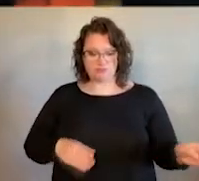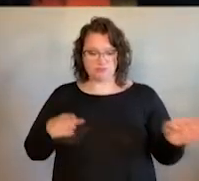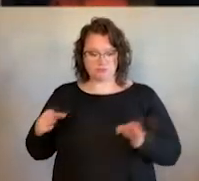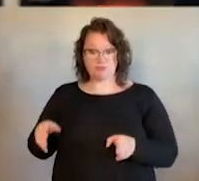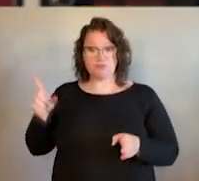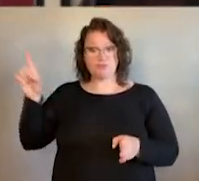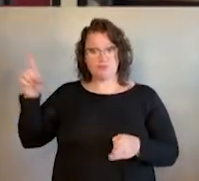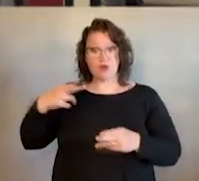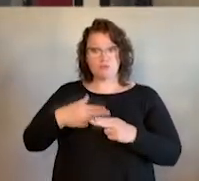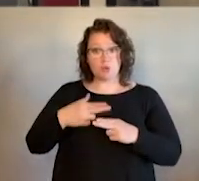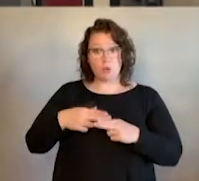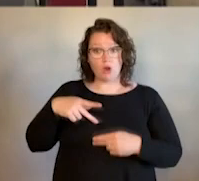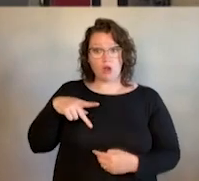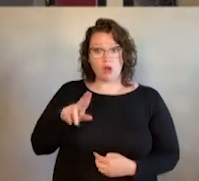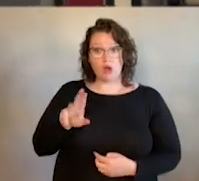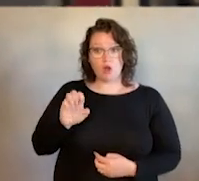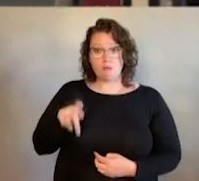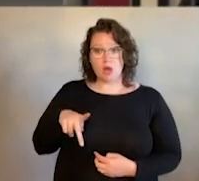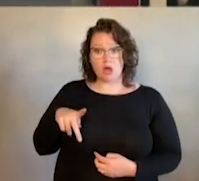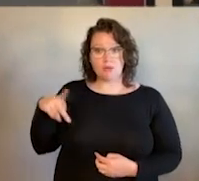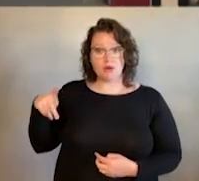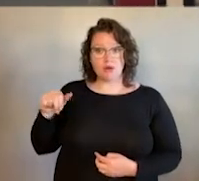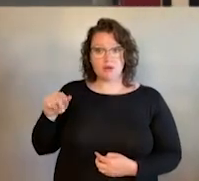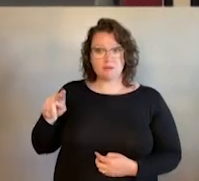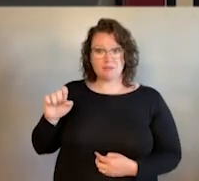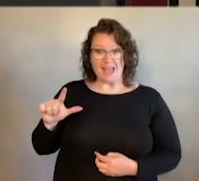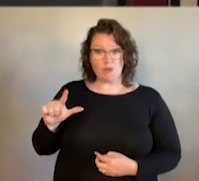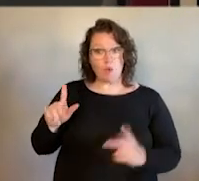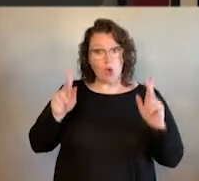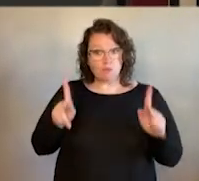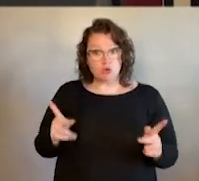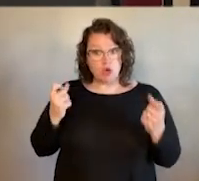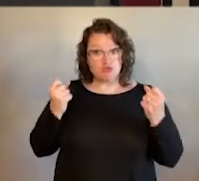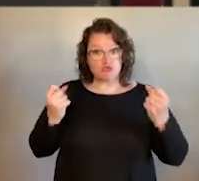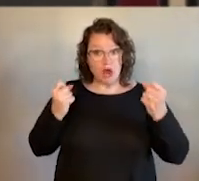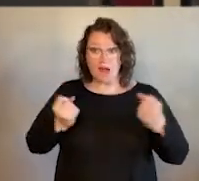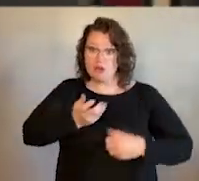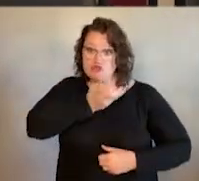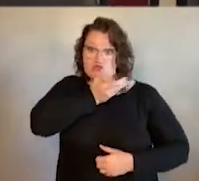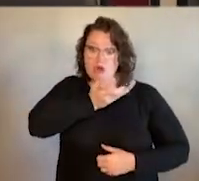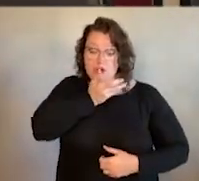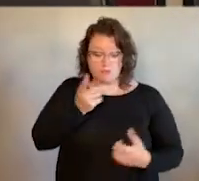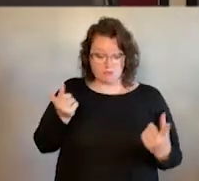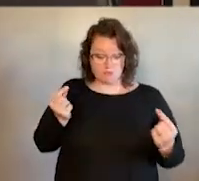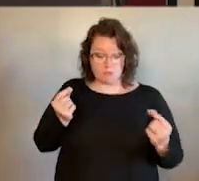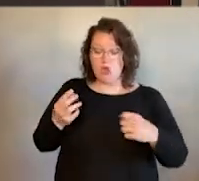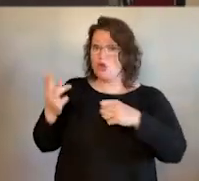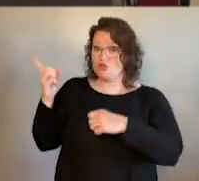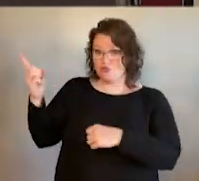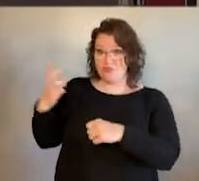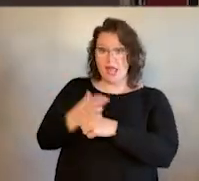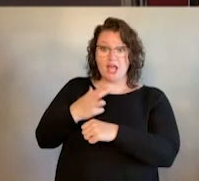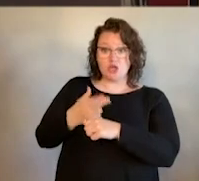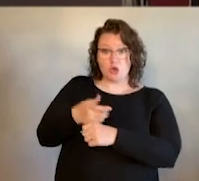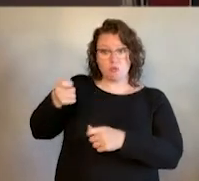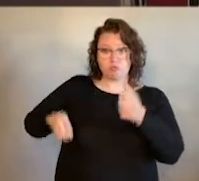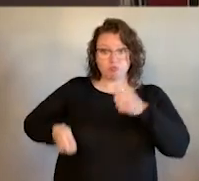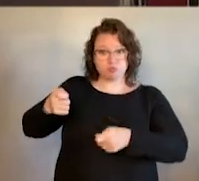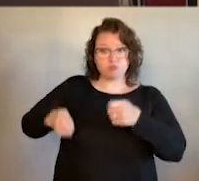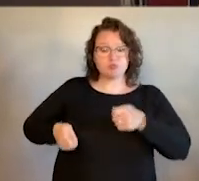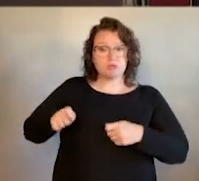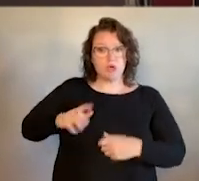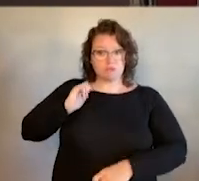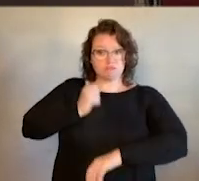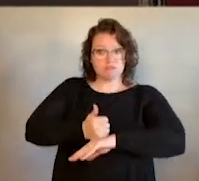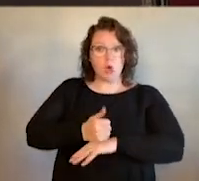The person that is the driver operator, when they get to the scene, these are the levers that they would use to activate